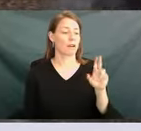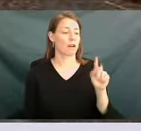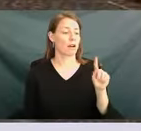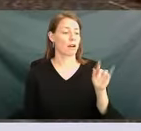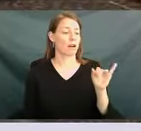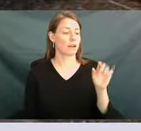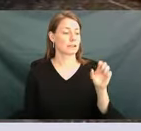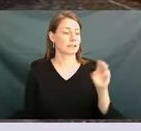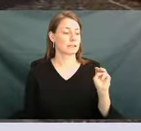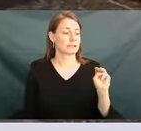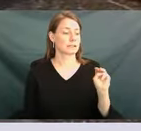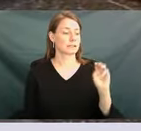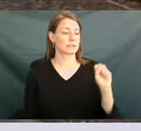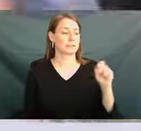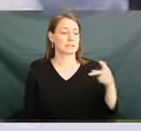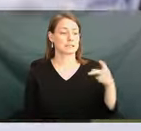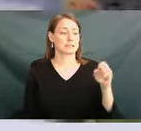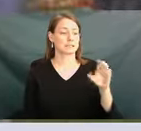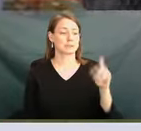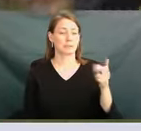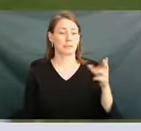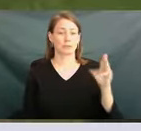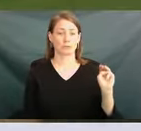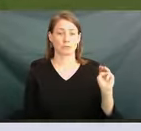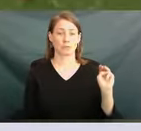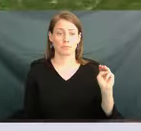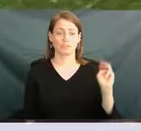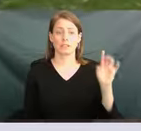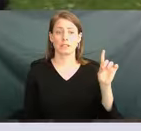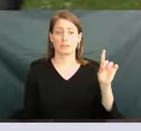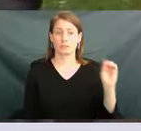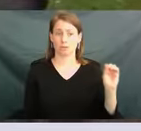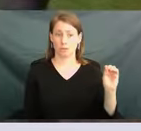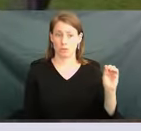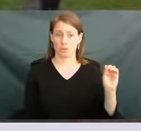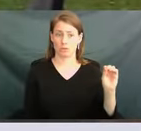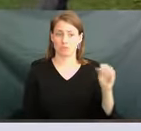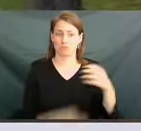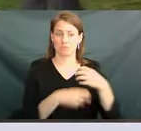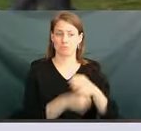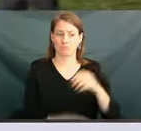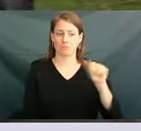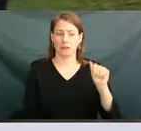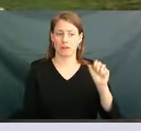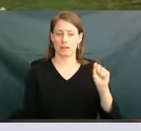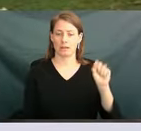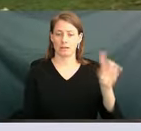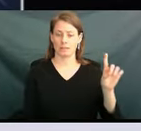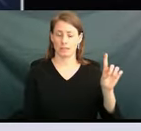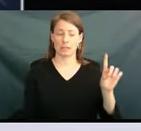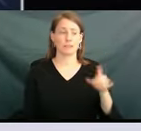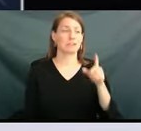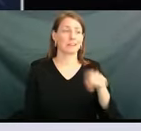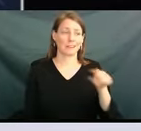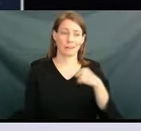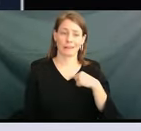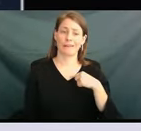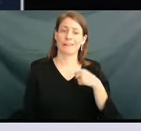children, so understanding of children's emotions and empathy and communicating his feelings to others.